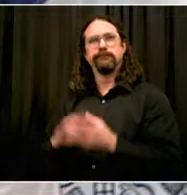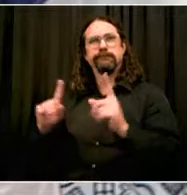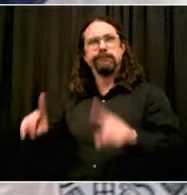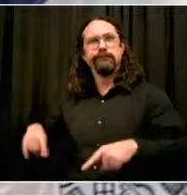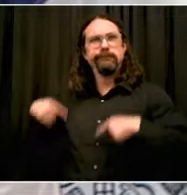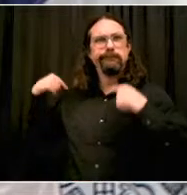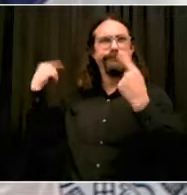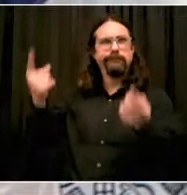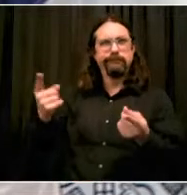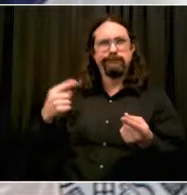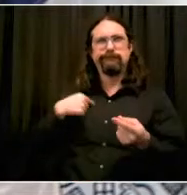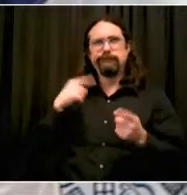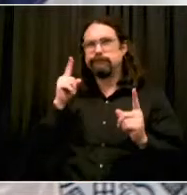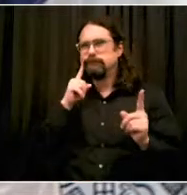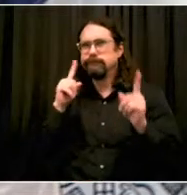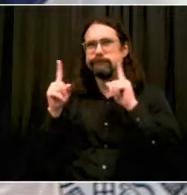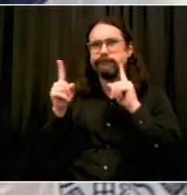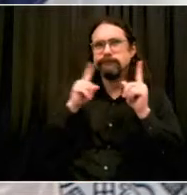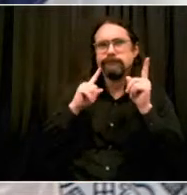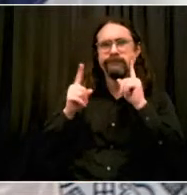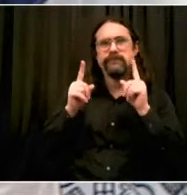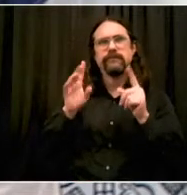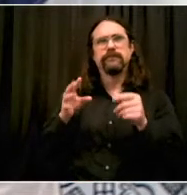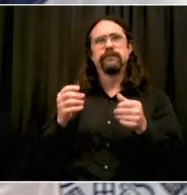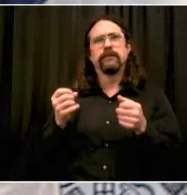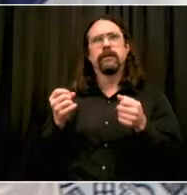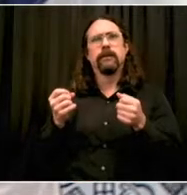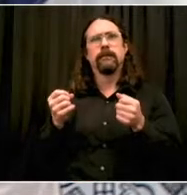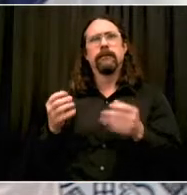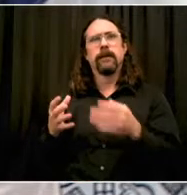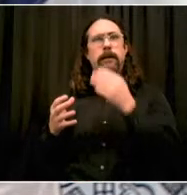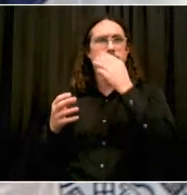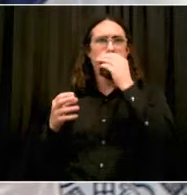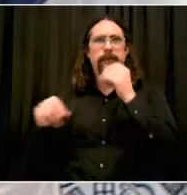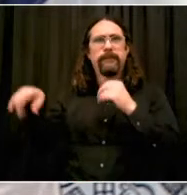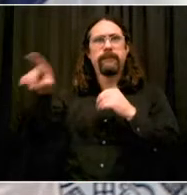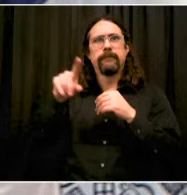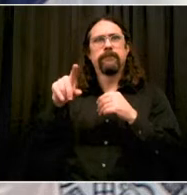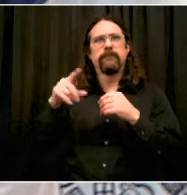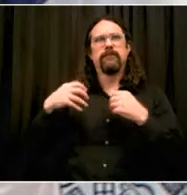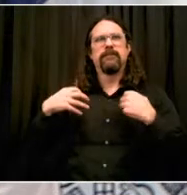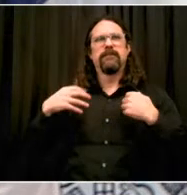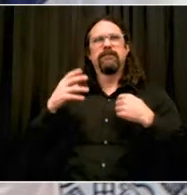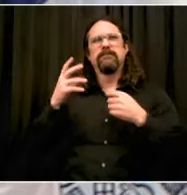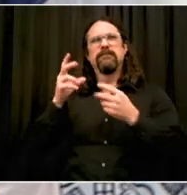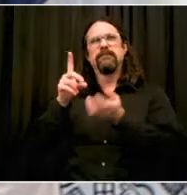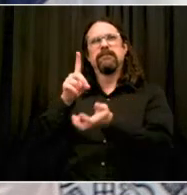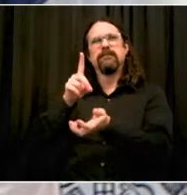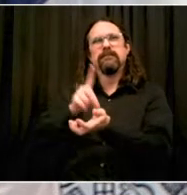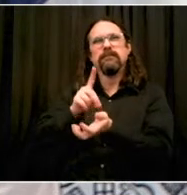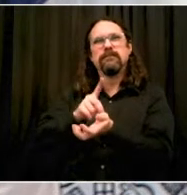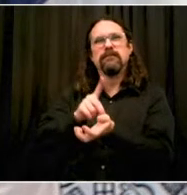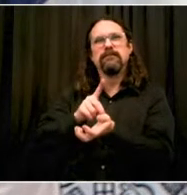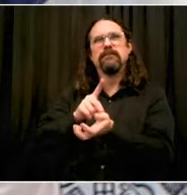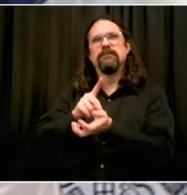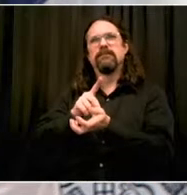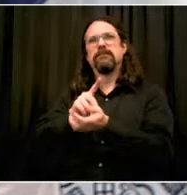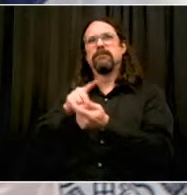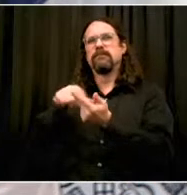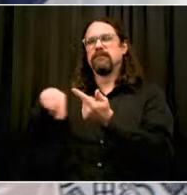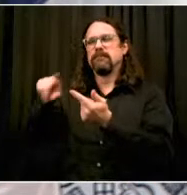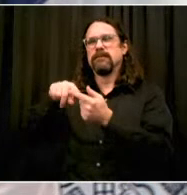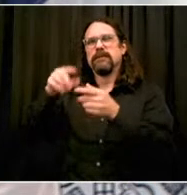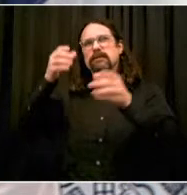the 3% citywide threshold is we're seeing something different than what we're seeing as far as transmission